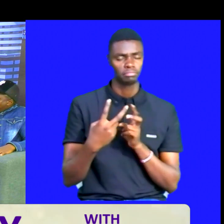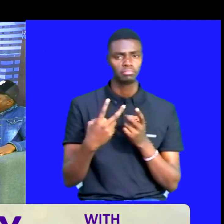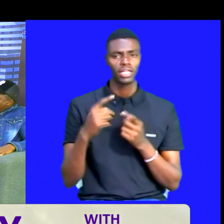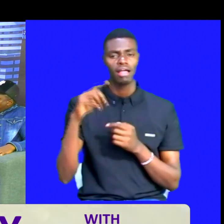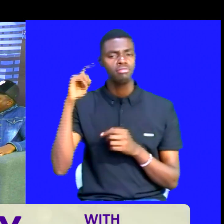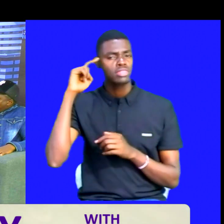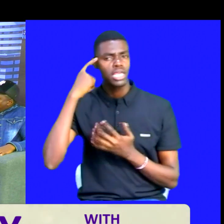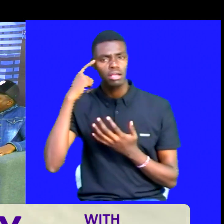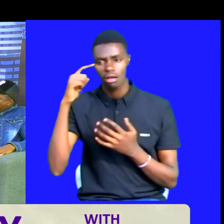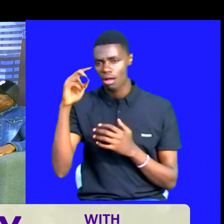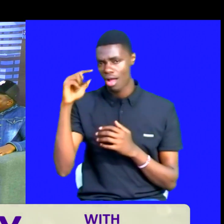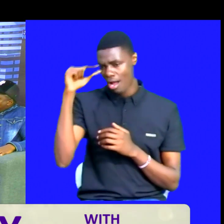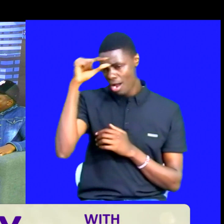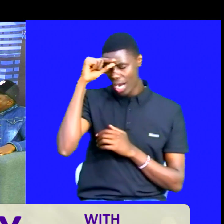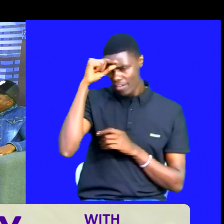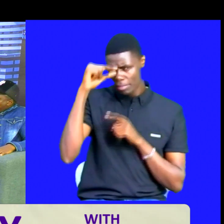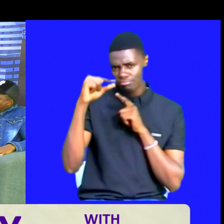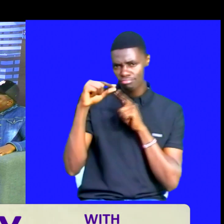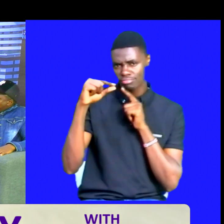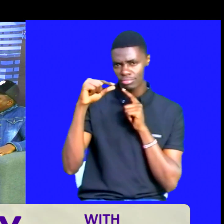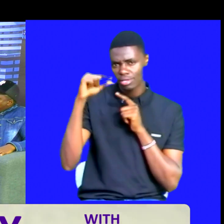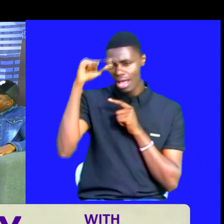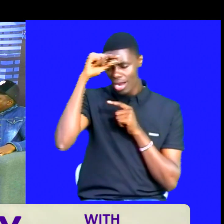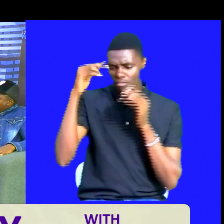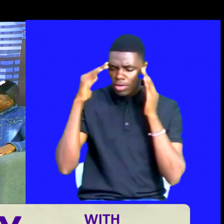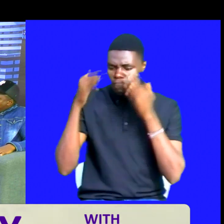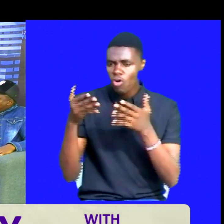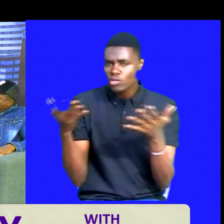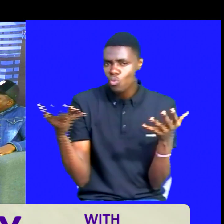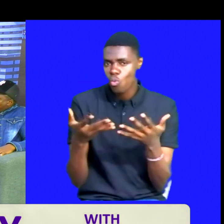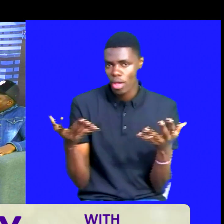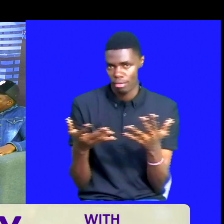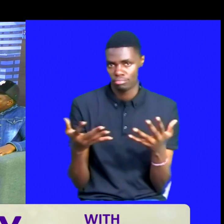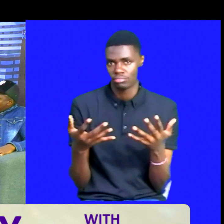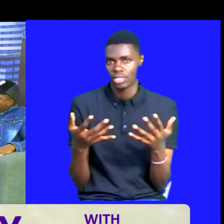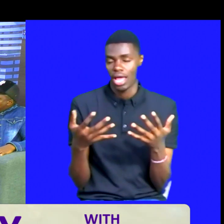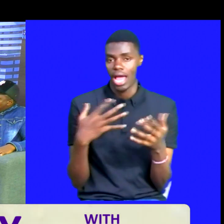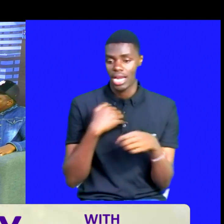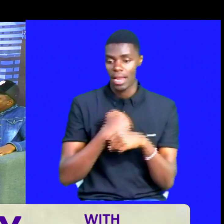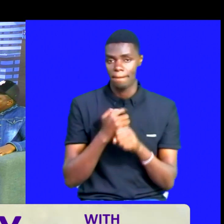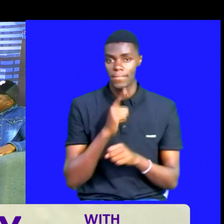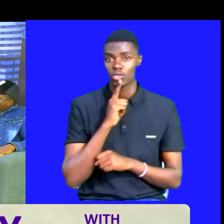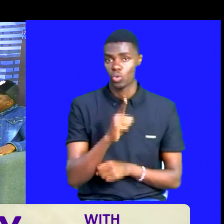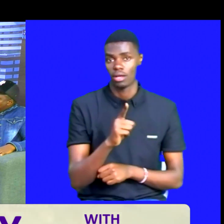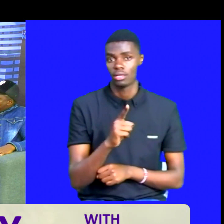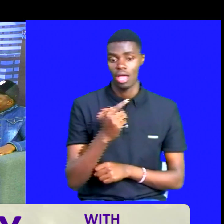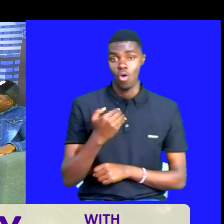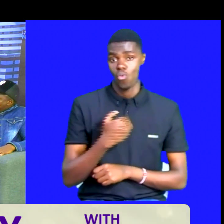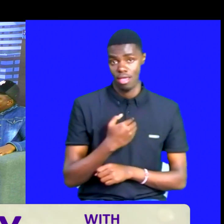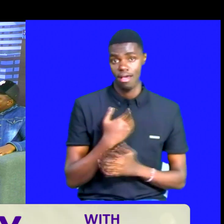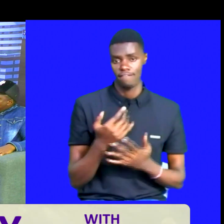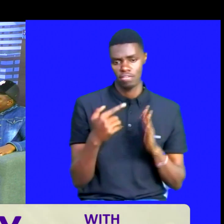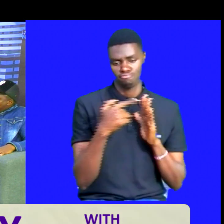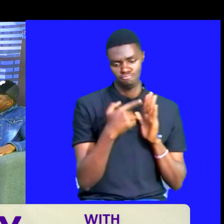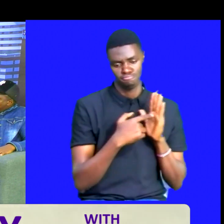think you know, the government is not should rather focus on, as far as making sure that you know, we are having these